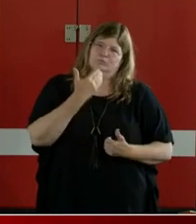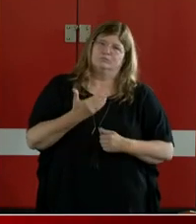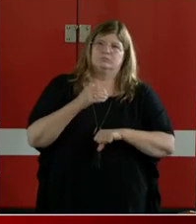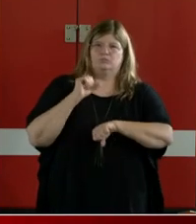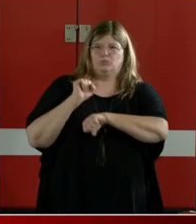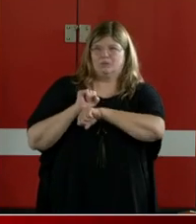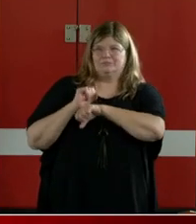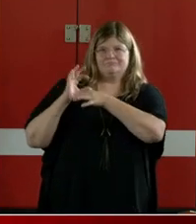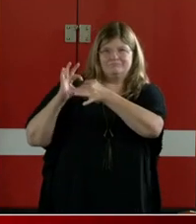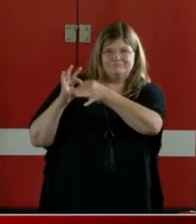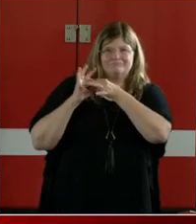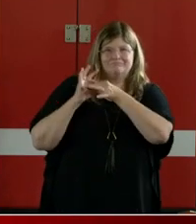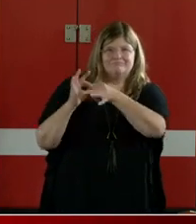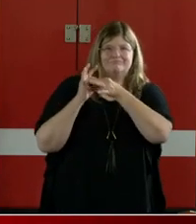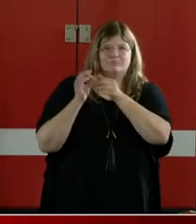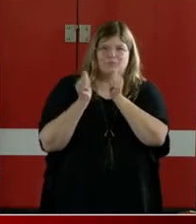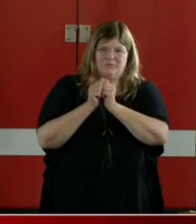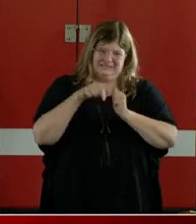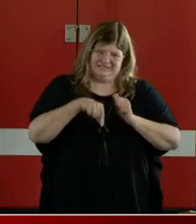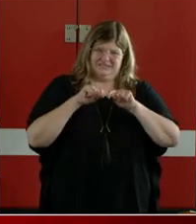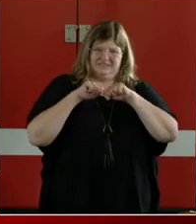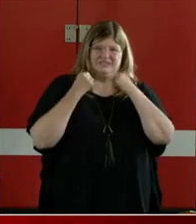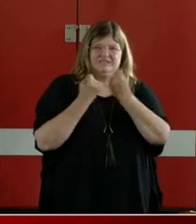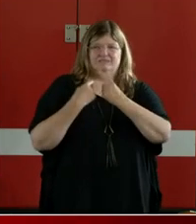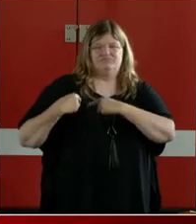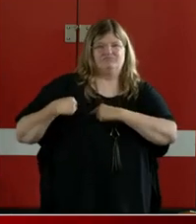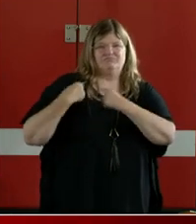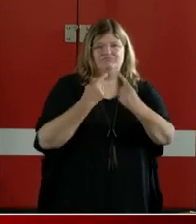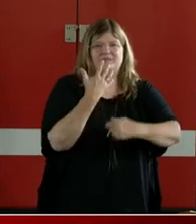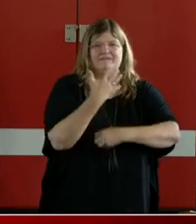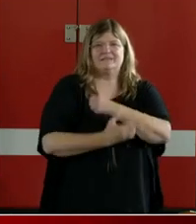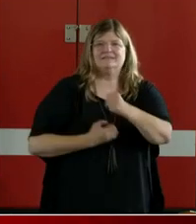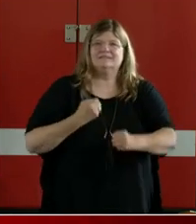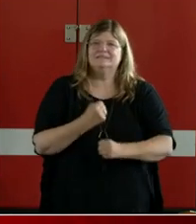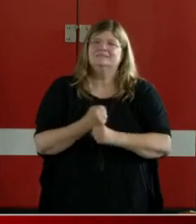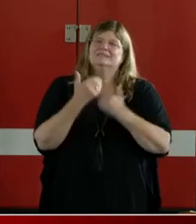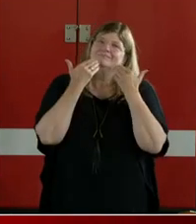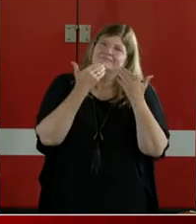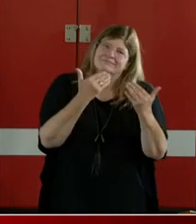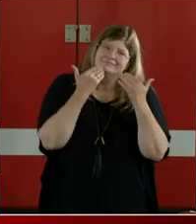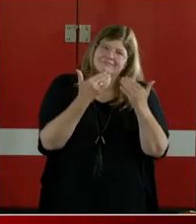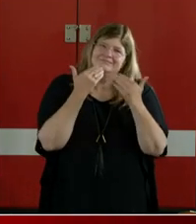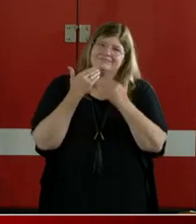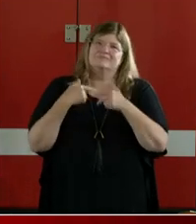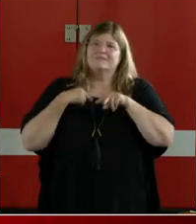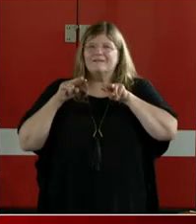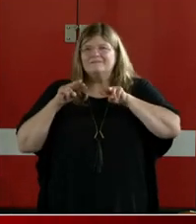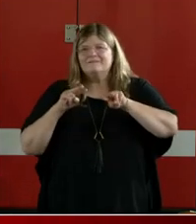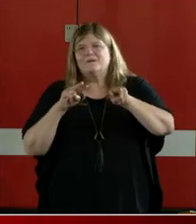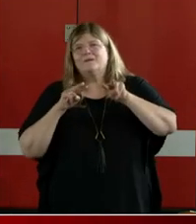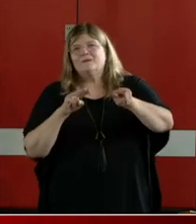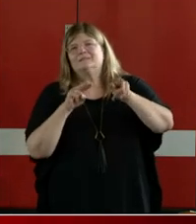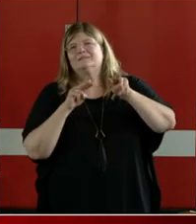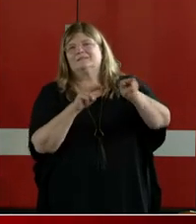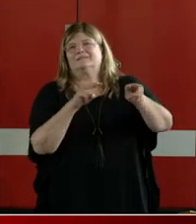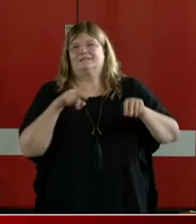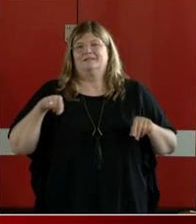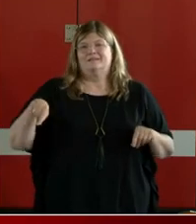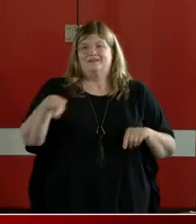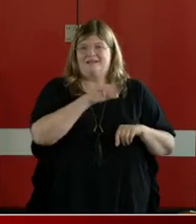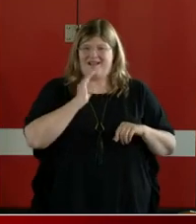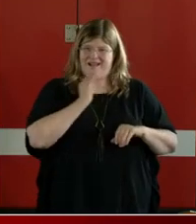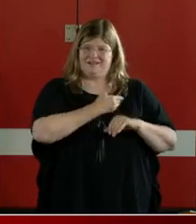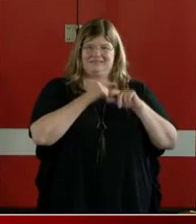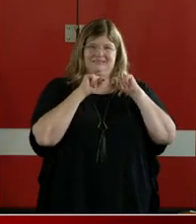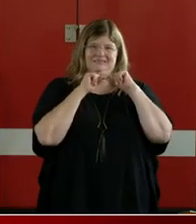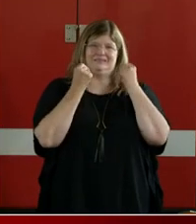this team over the last 5 years. I thank you and look forward to our team and our successes in the